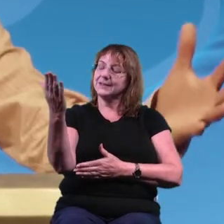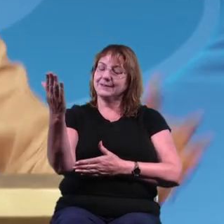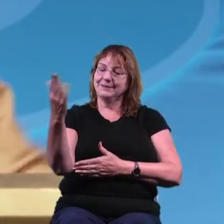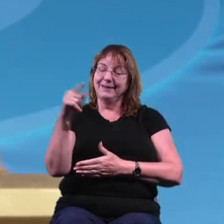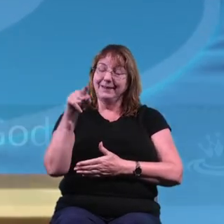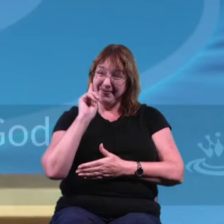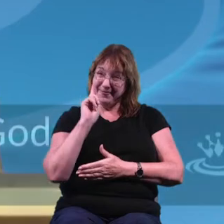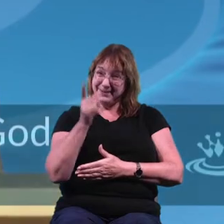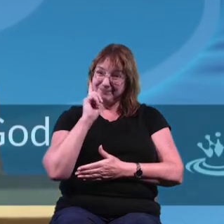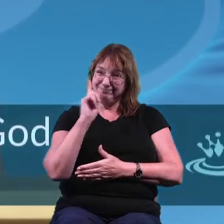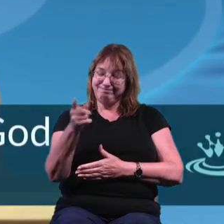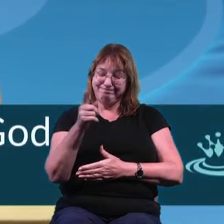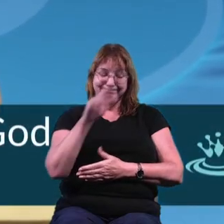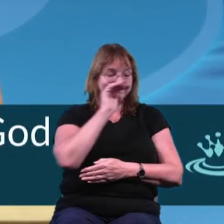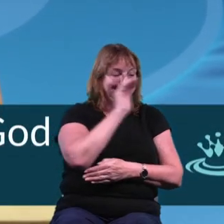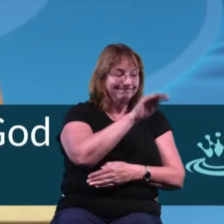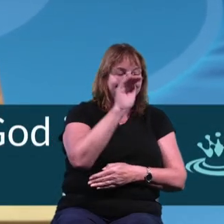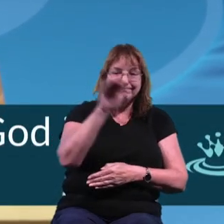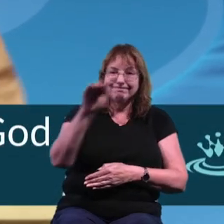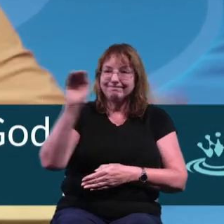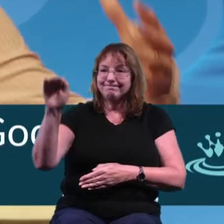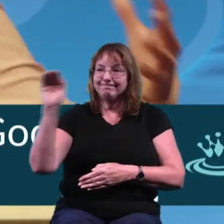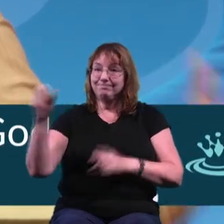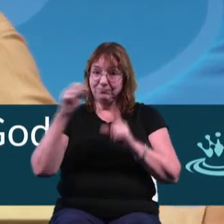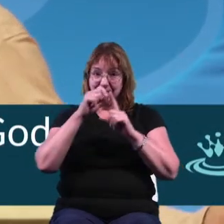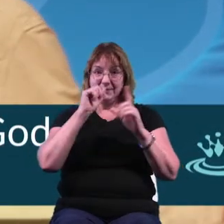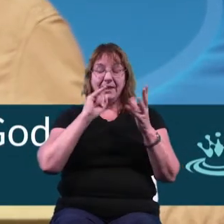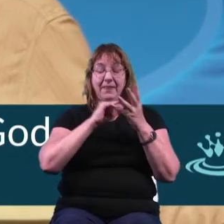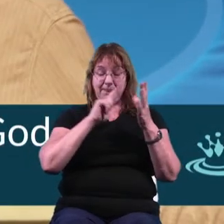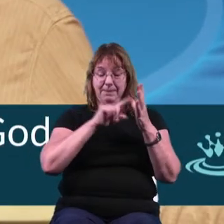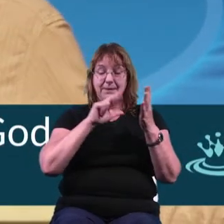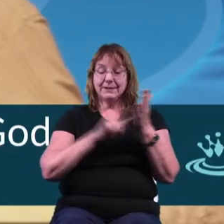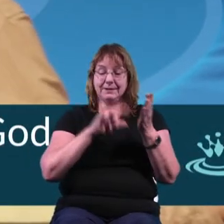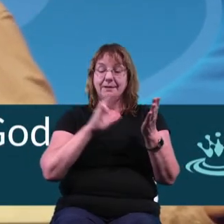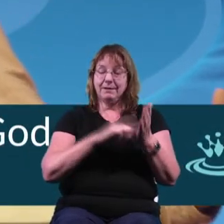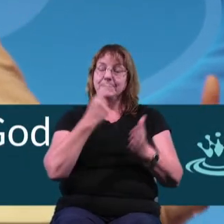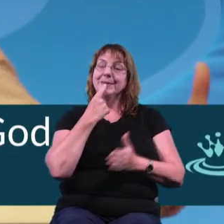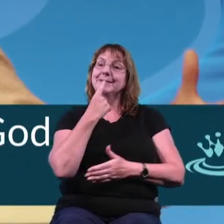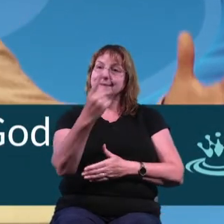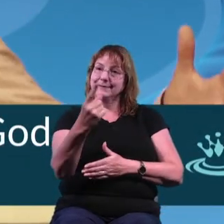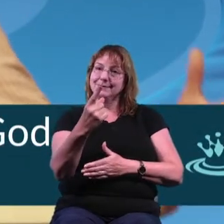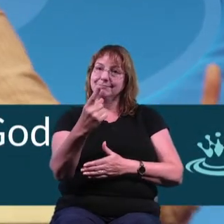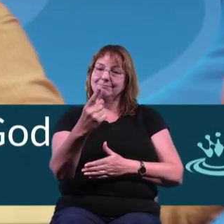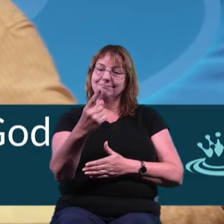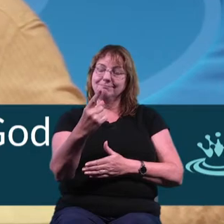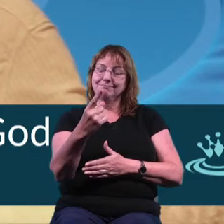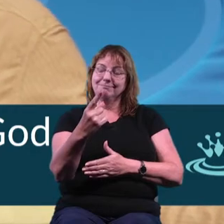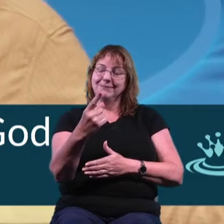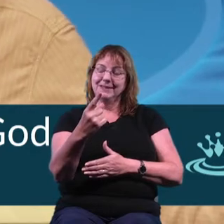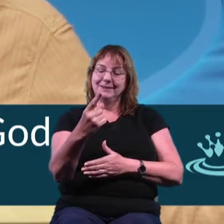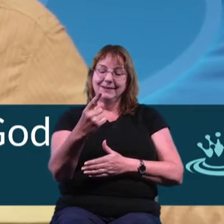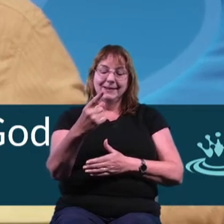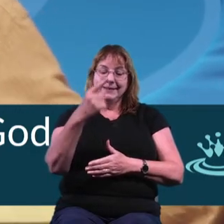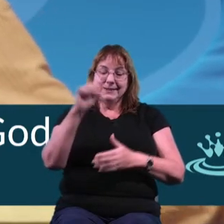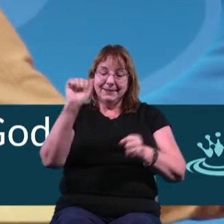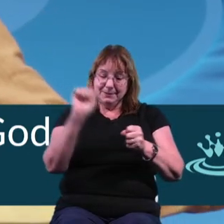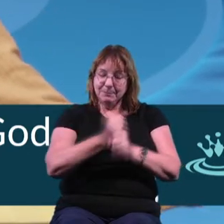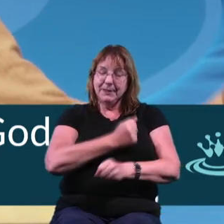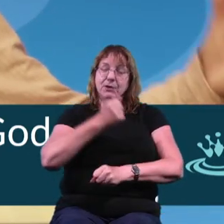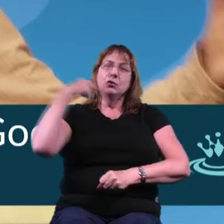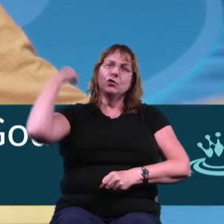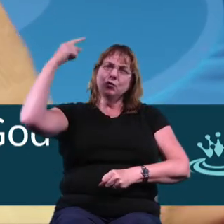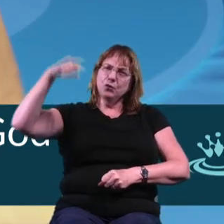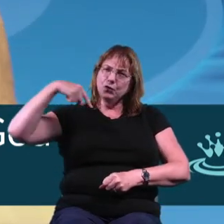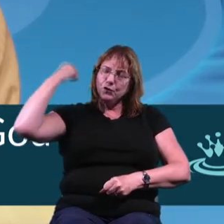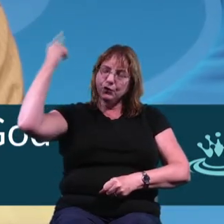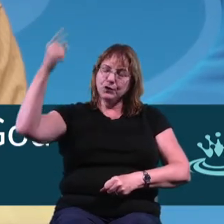call that this psalm makes to us. And it's a call to make some noise. And we've begun to do that this evening, to sing,